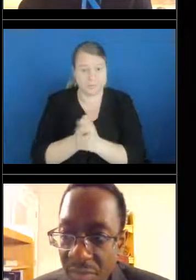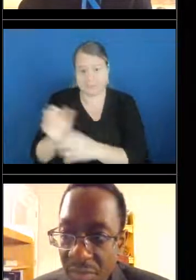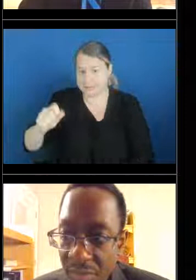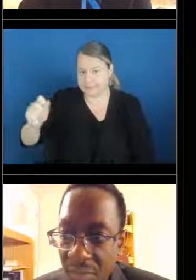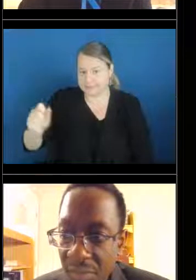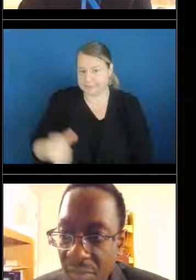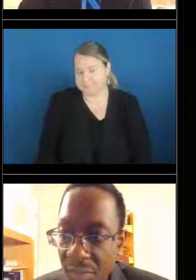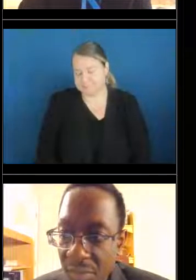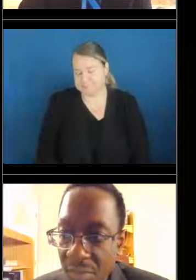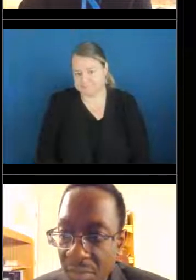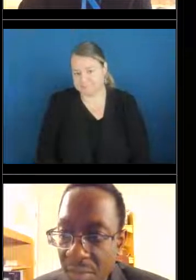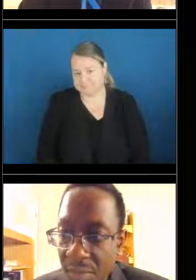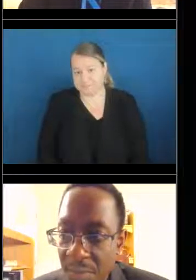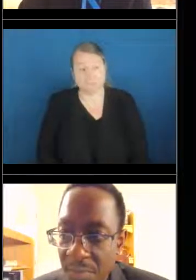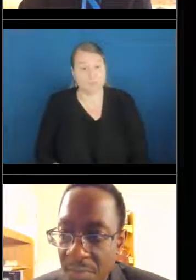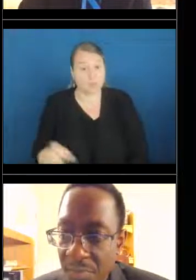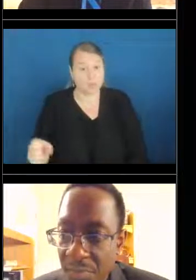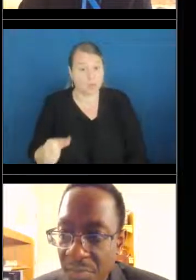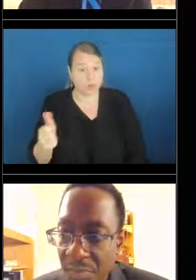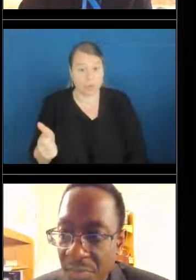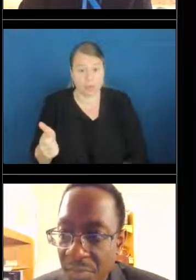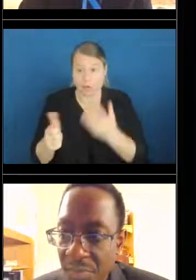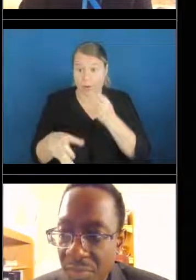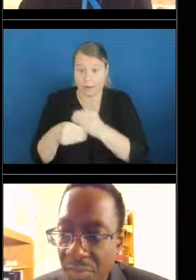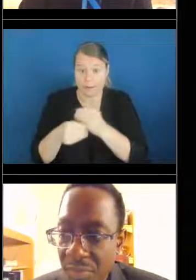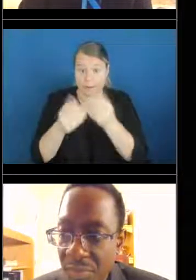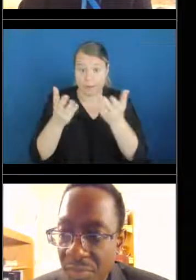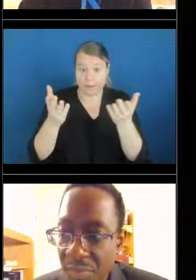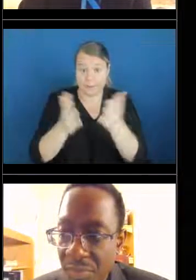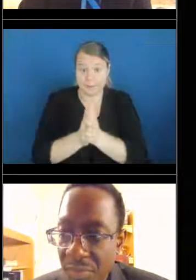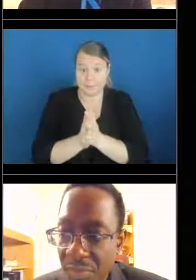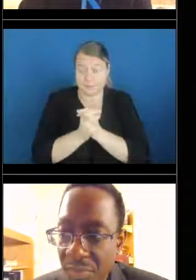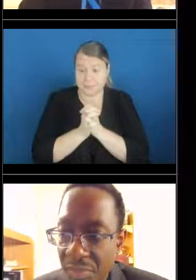Yes. Did anybody have anything else to add?